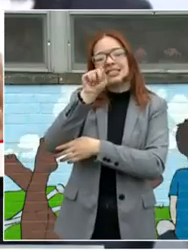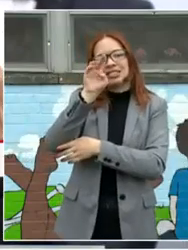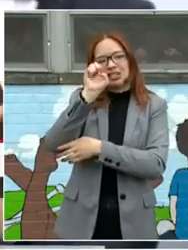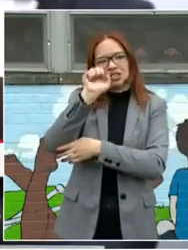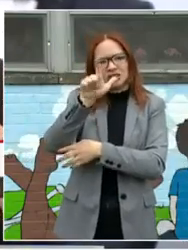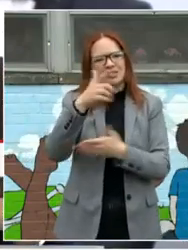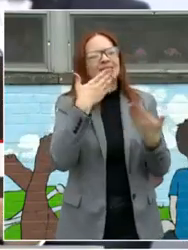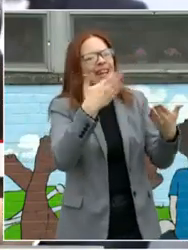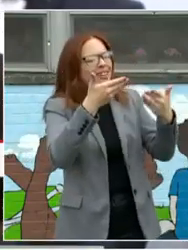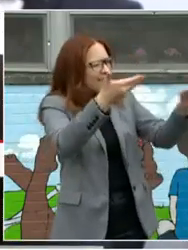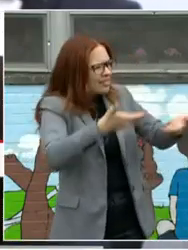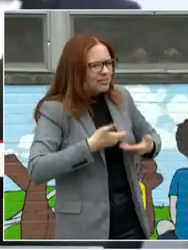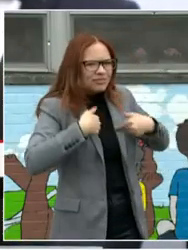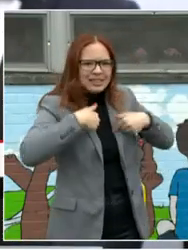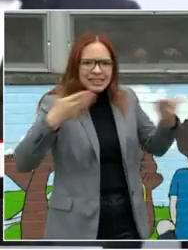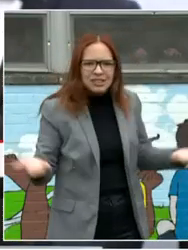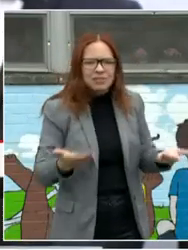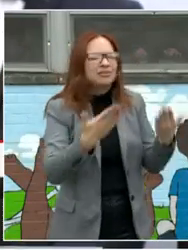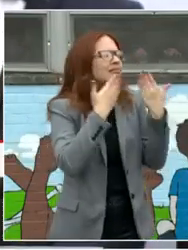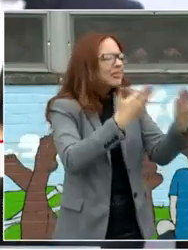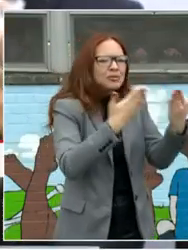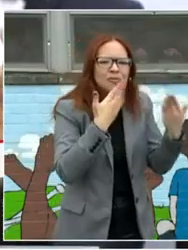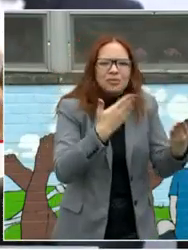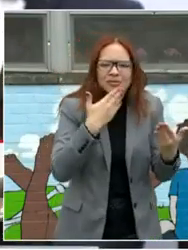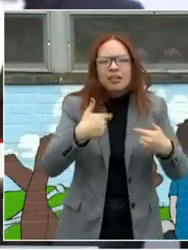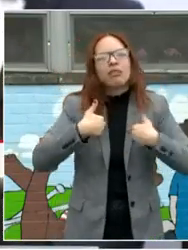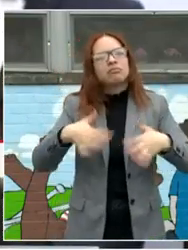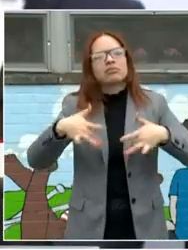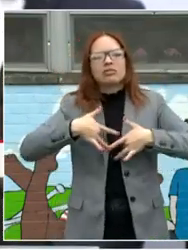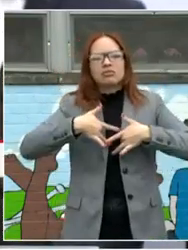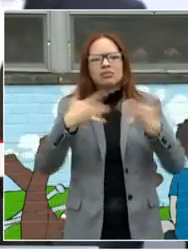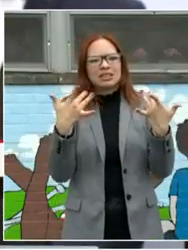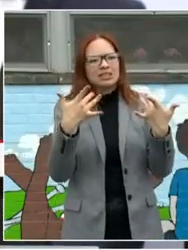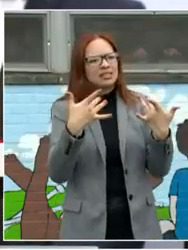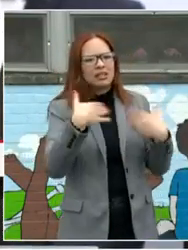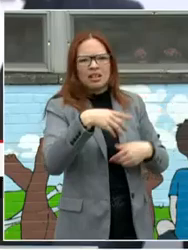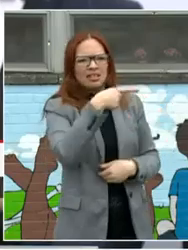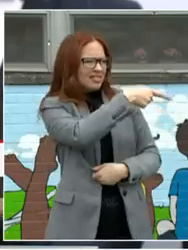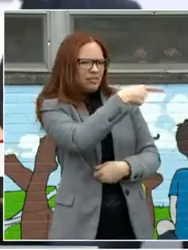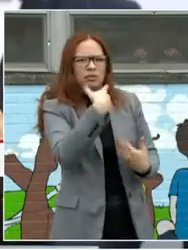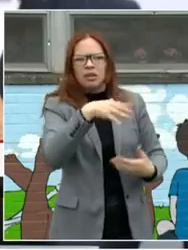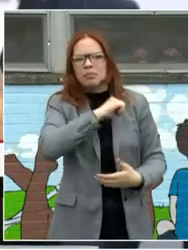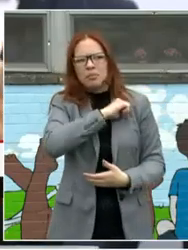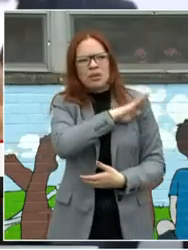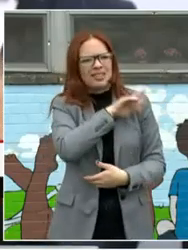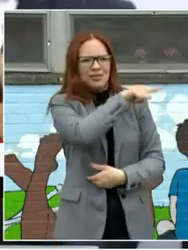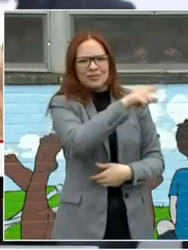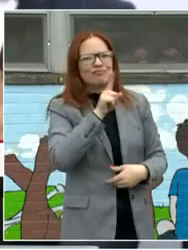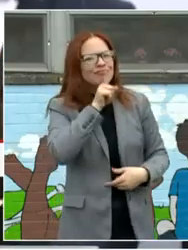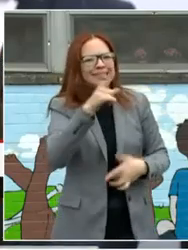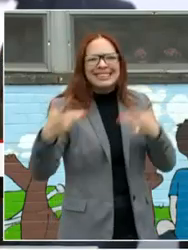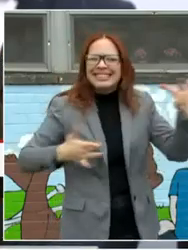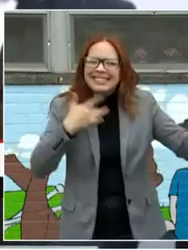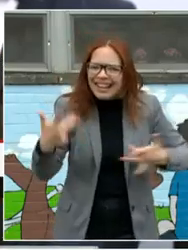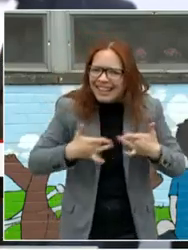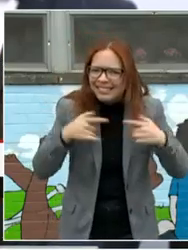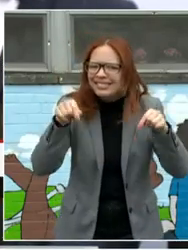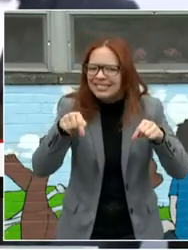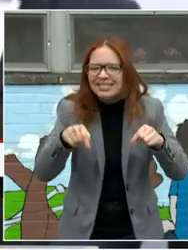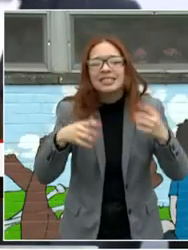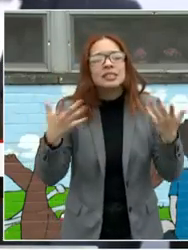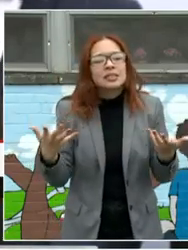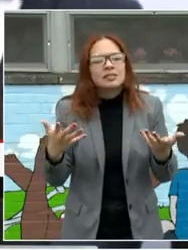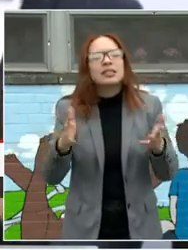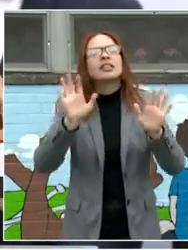We are excited. The mayor is effusive in her excitement. We do want to ground ourselves in the